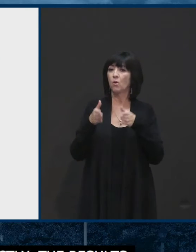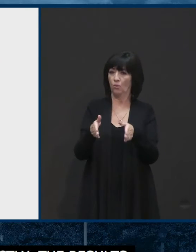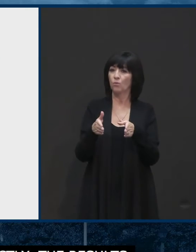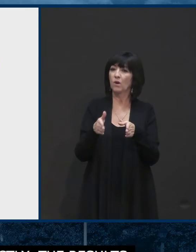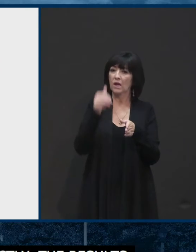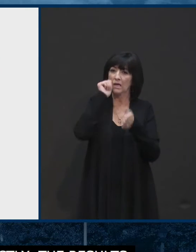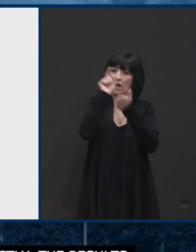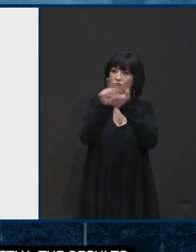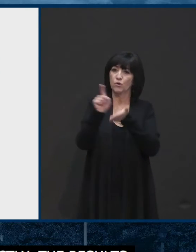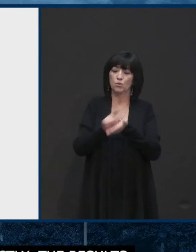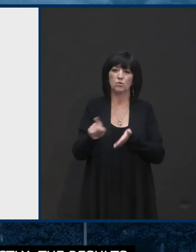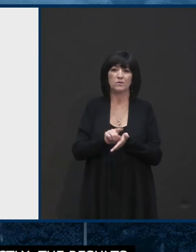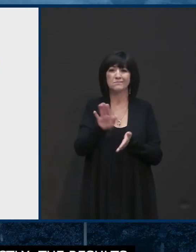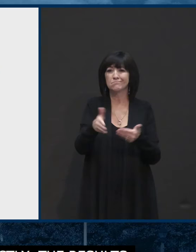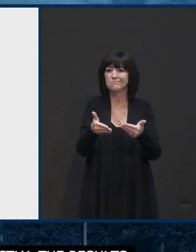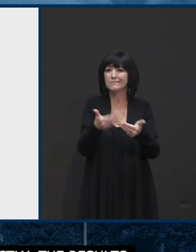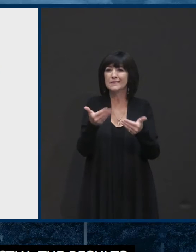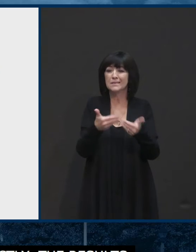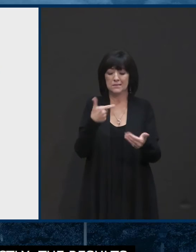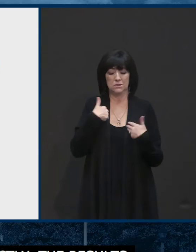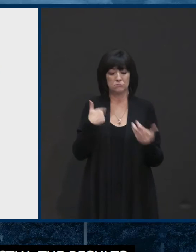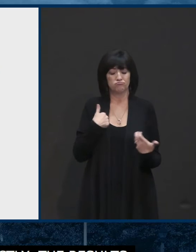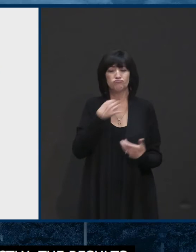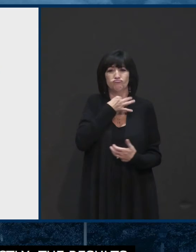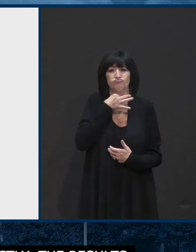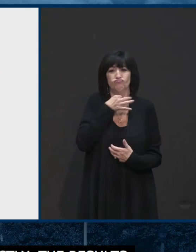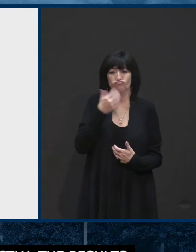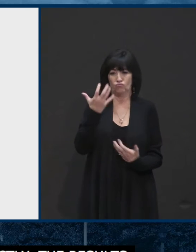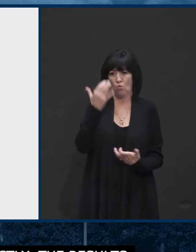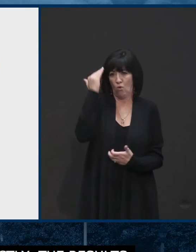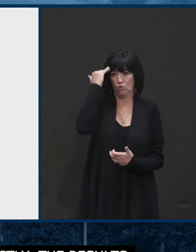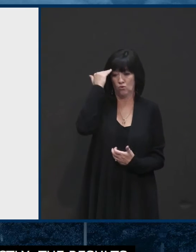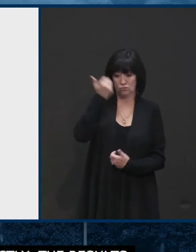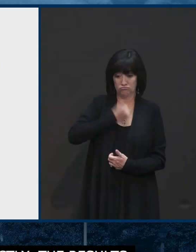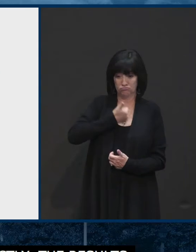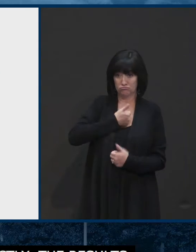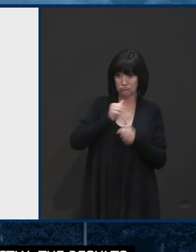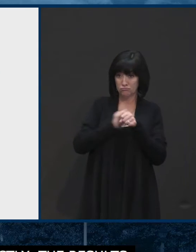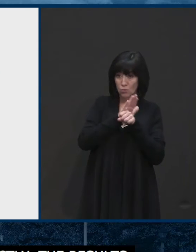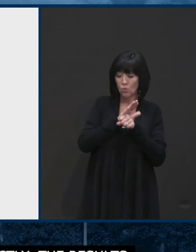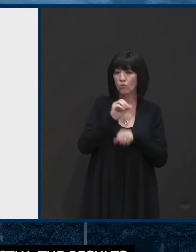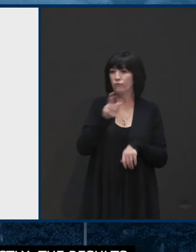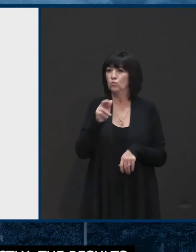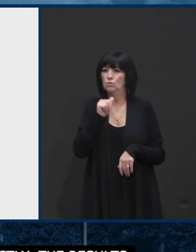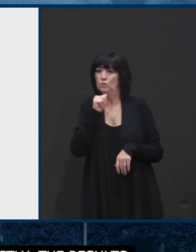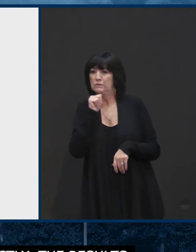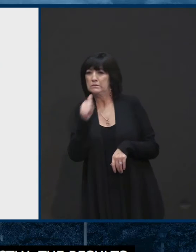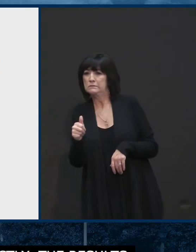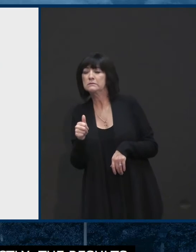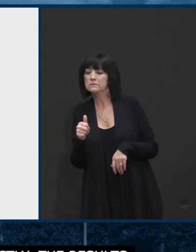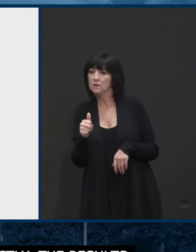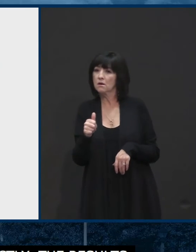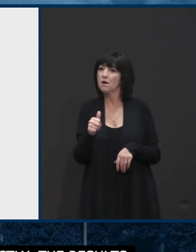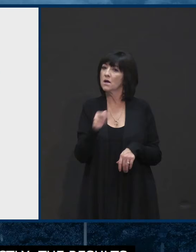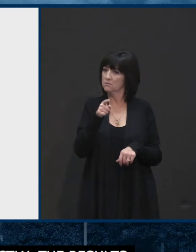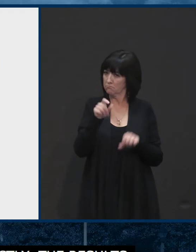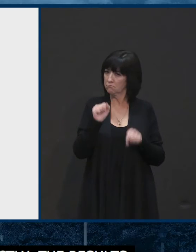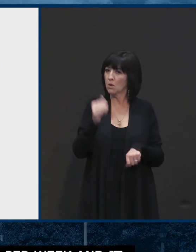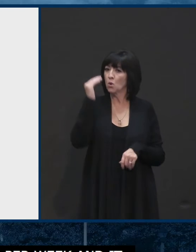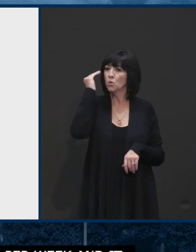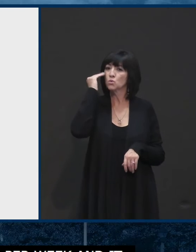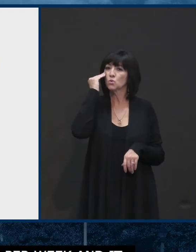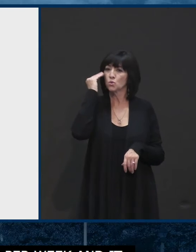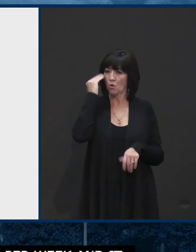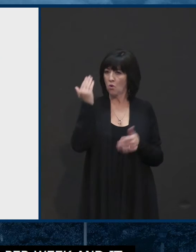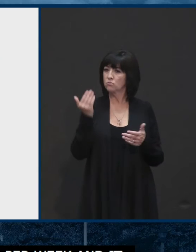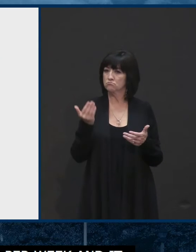your status, which is something that's really important. You can know where the testing